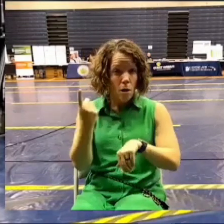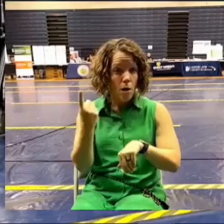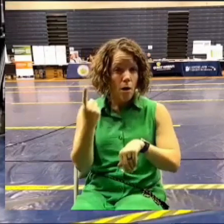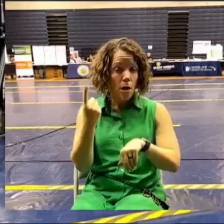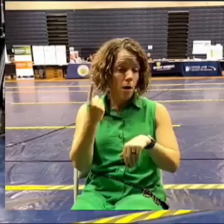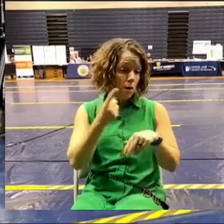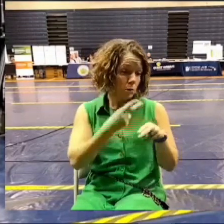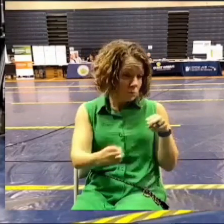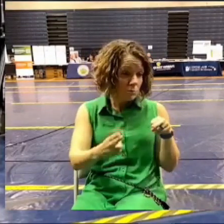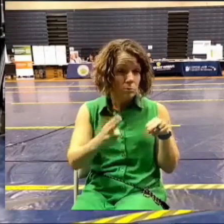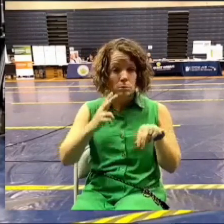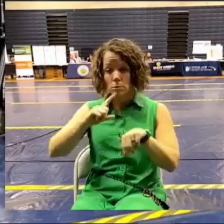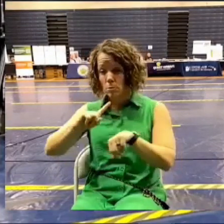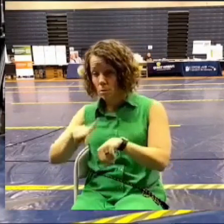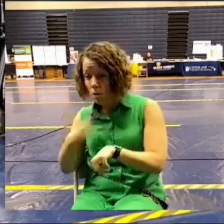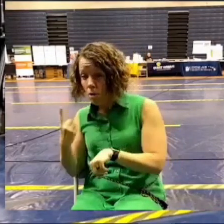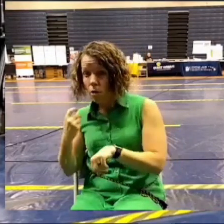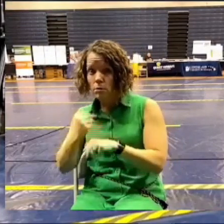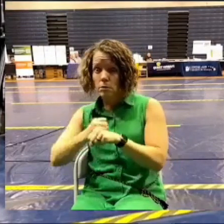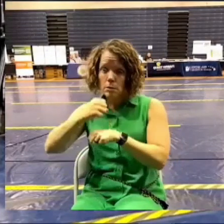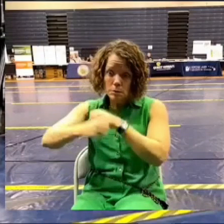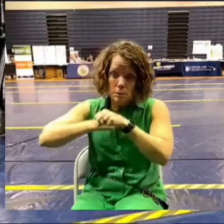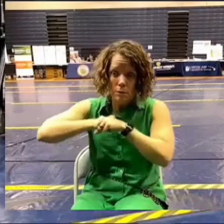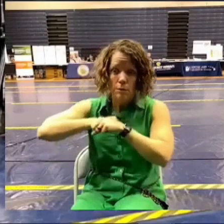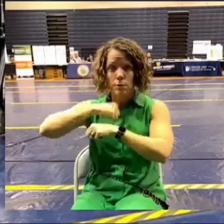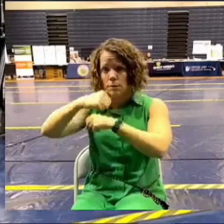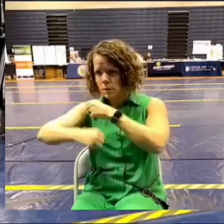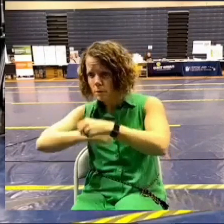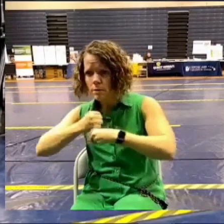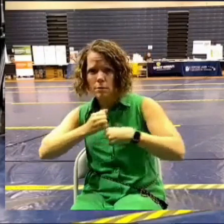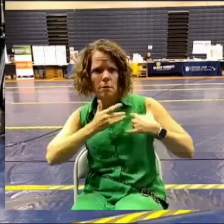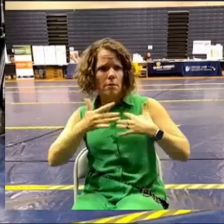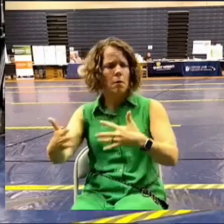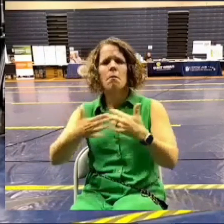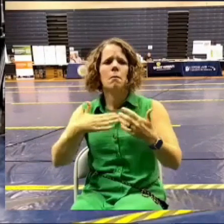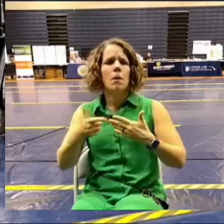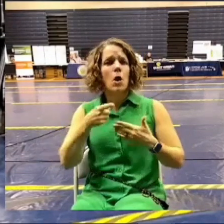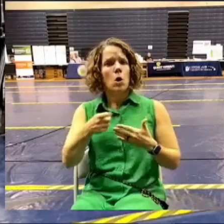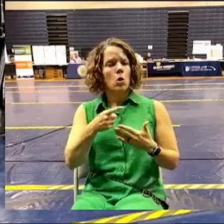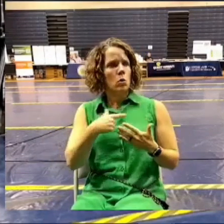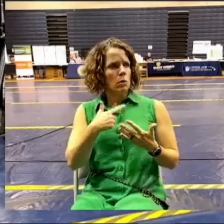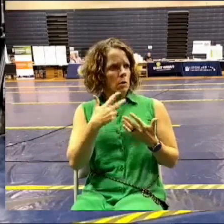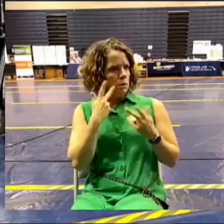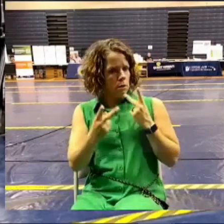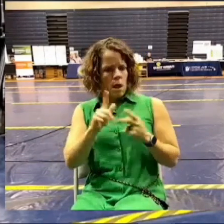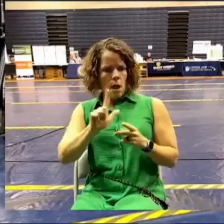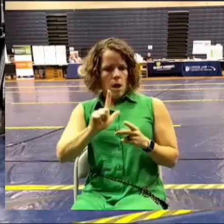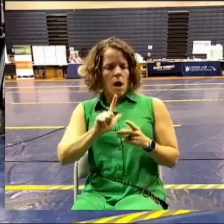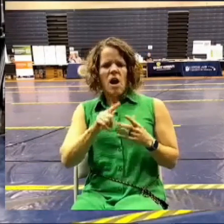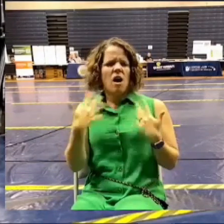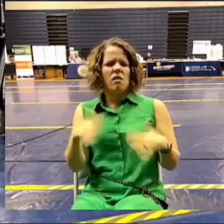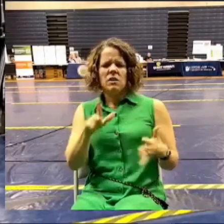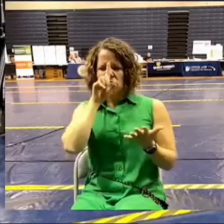years, 40 years, you just end up loving this place, right? So